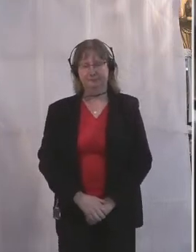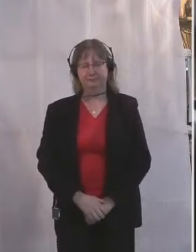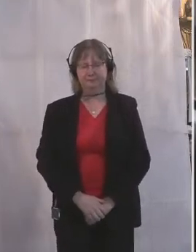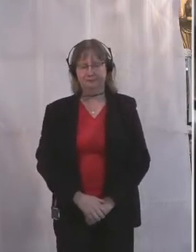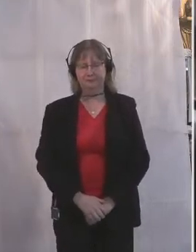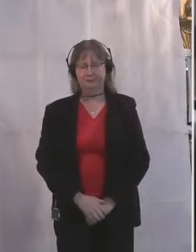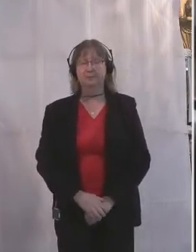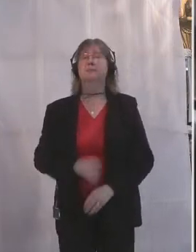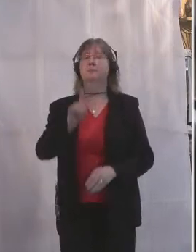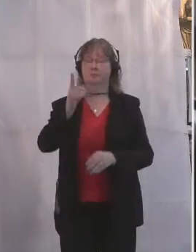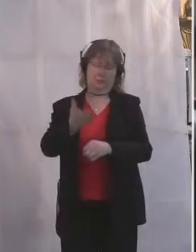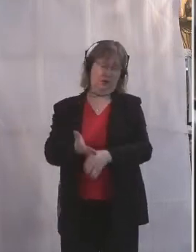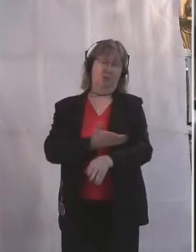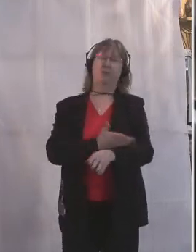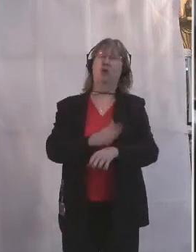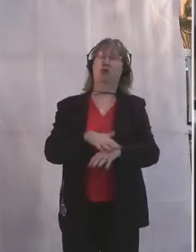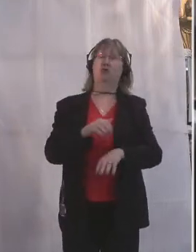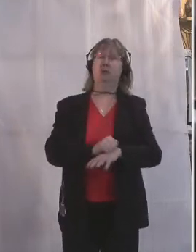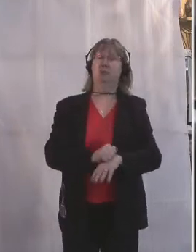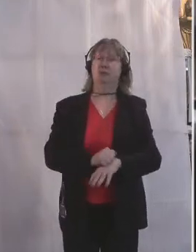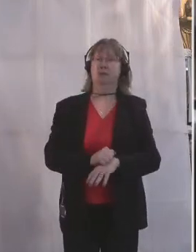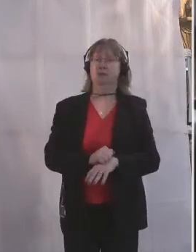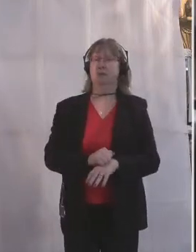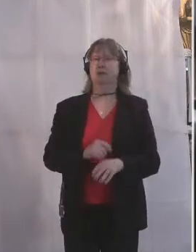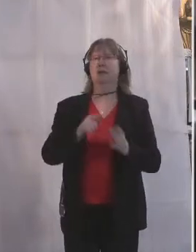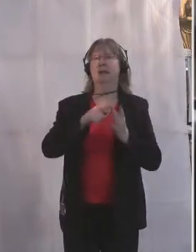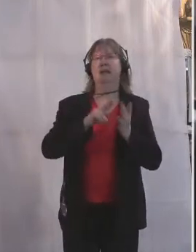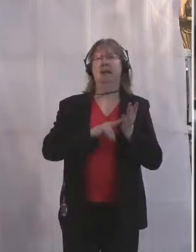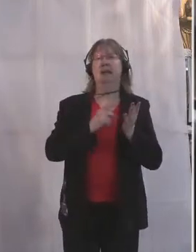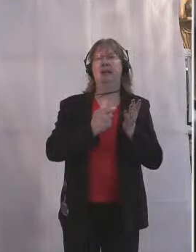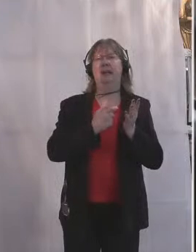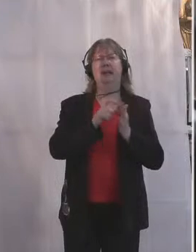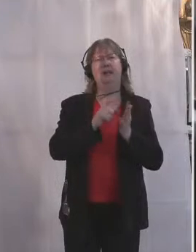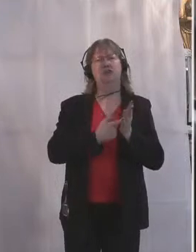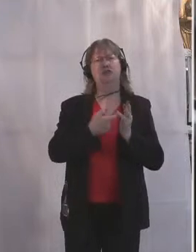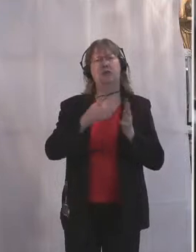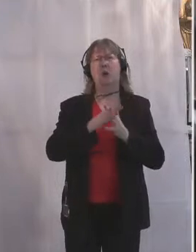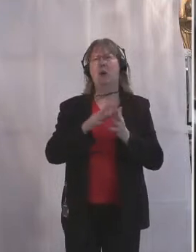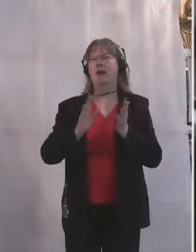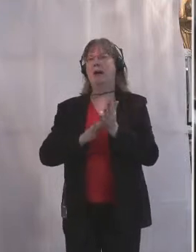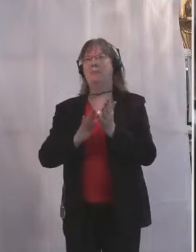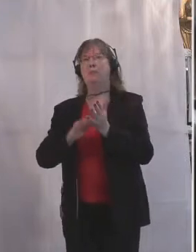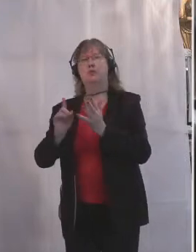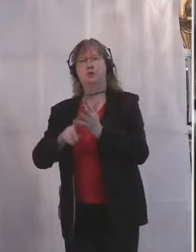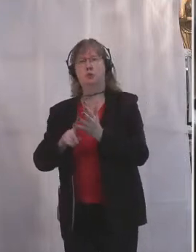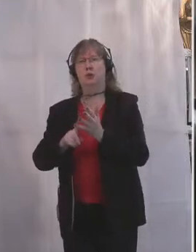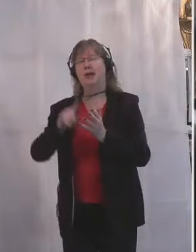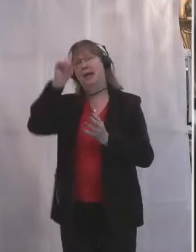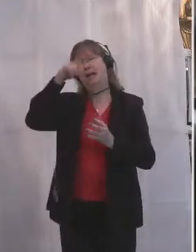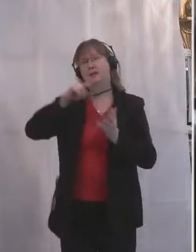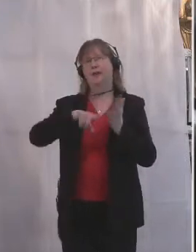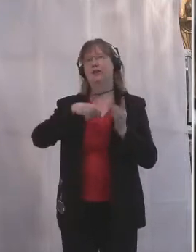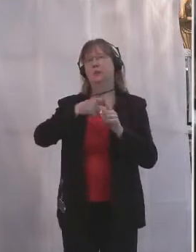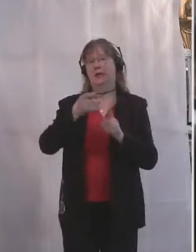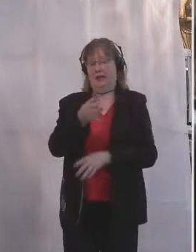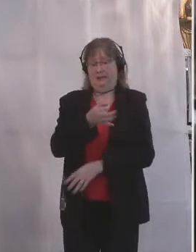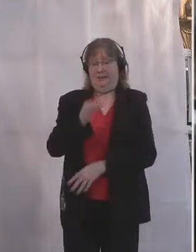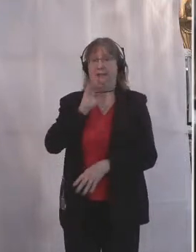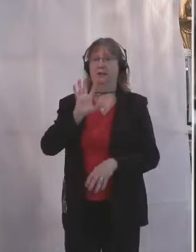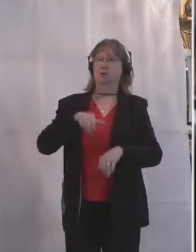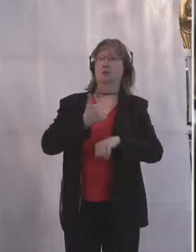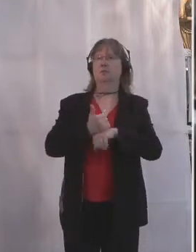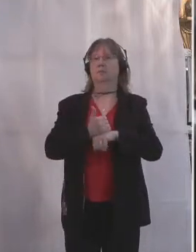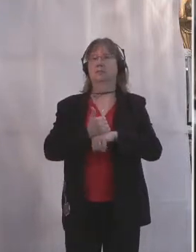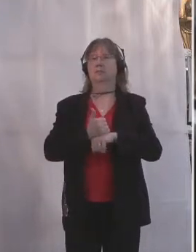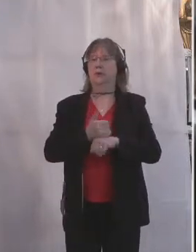that, just before Christmas, we launched with Indro and his team's help an MOU with Innovate UK as a city region. And that's